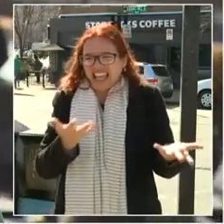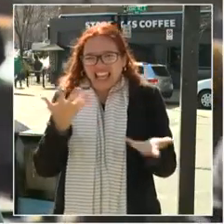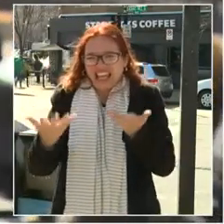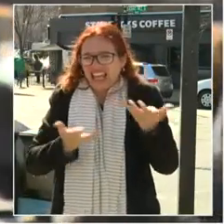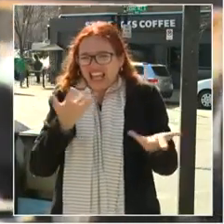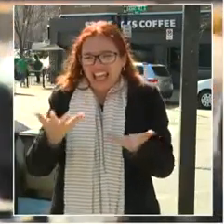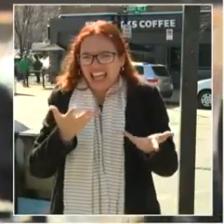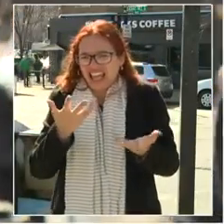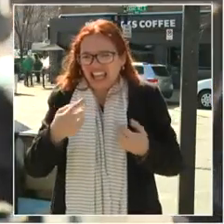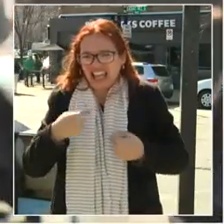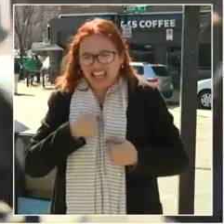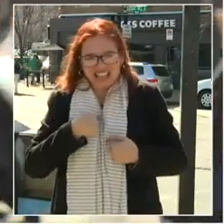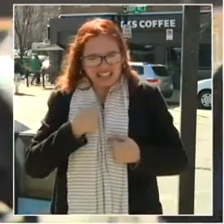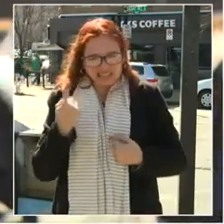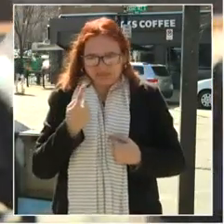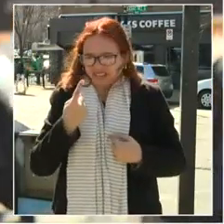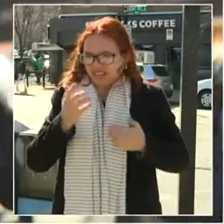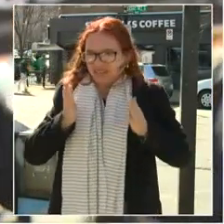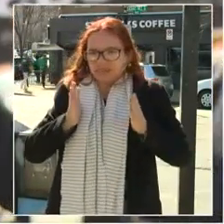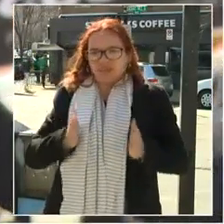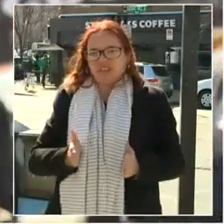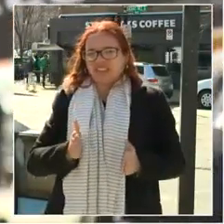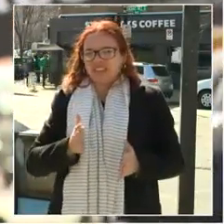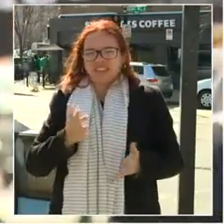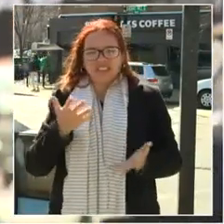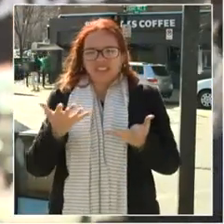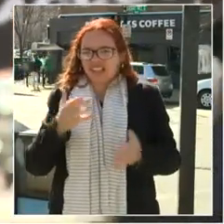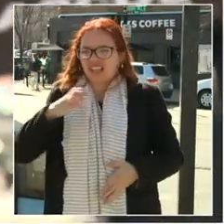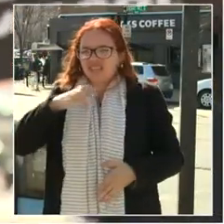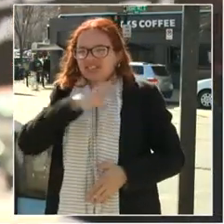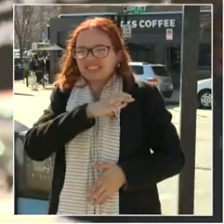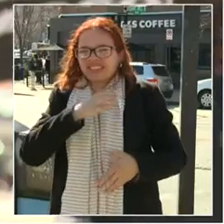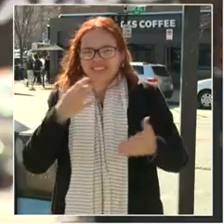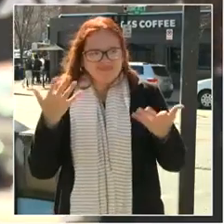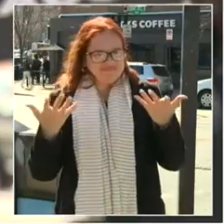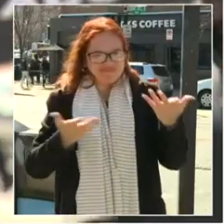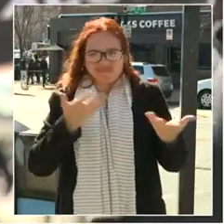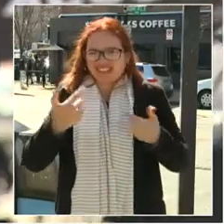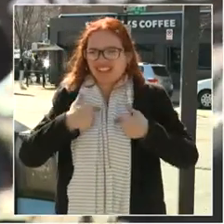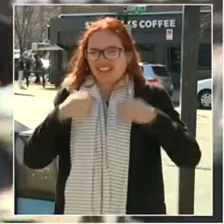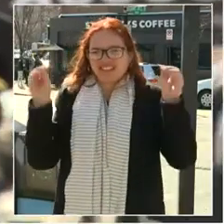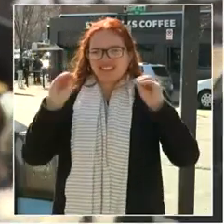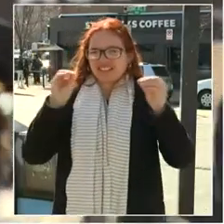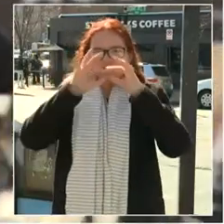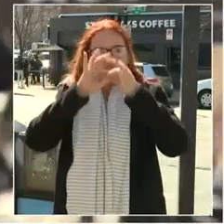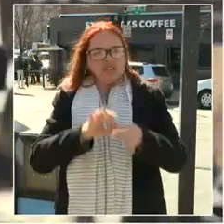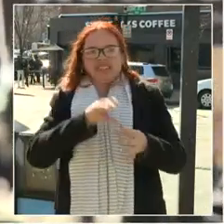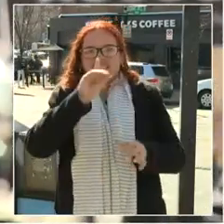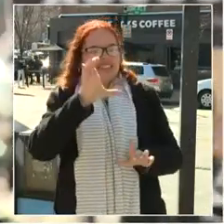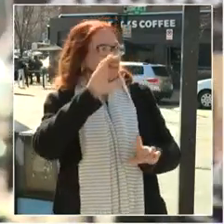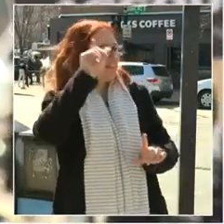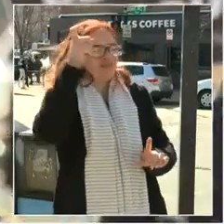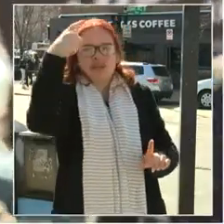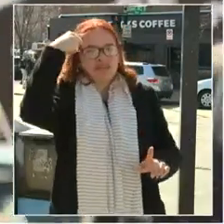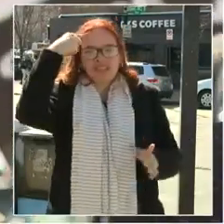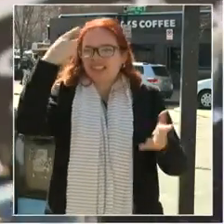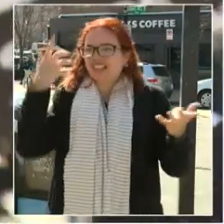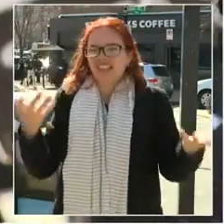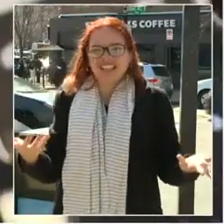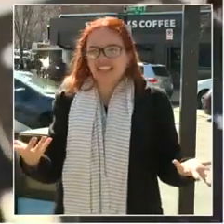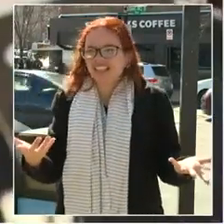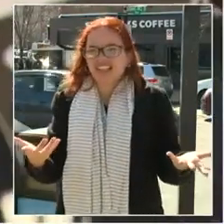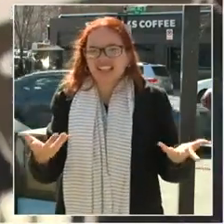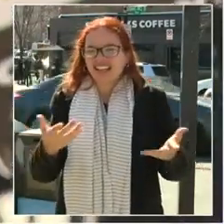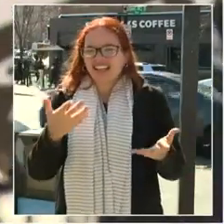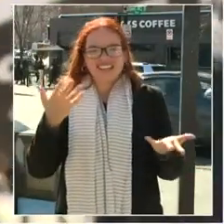who wanted the Congress to have anything to do with D.C. government. But as long as our